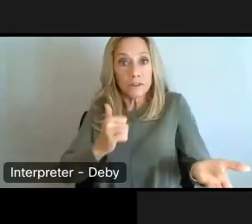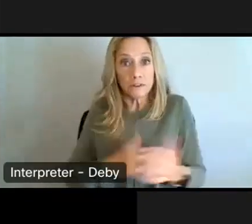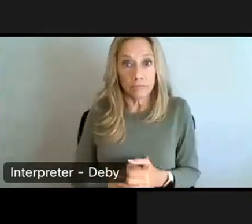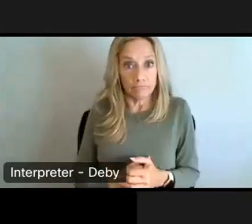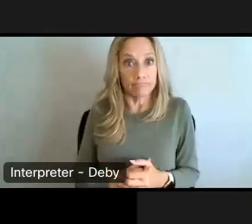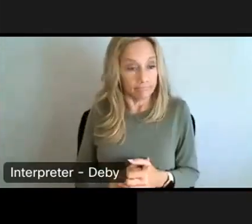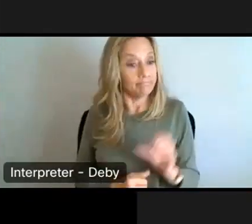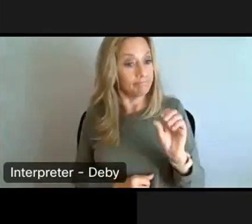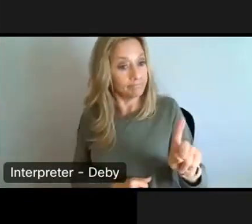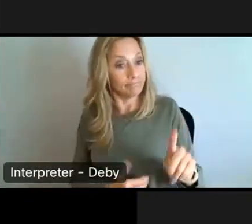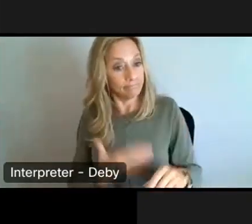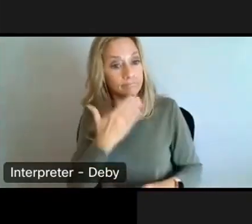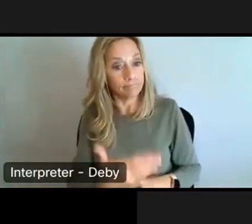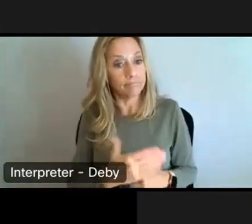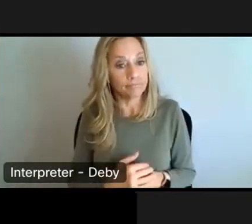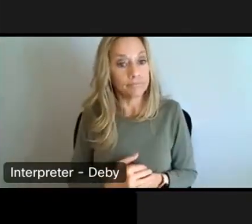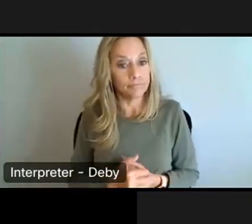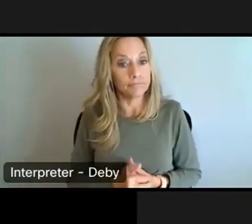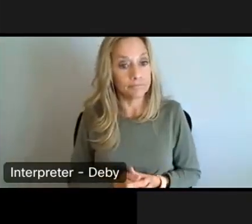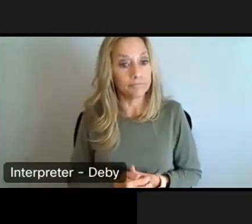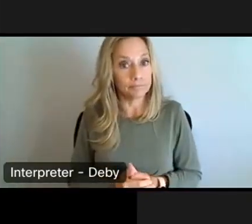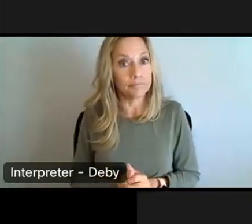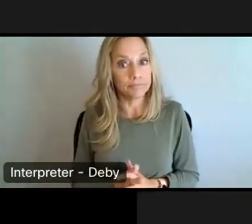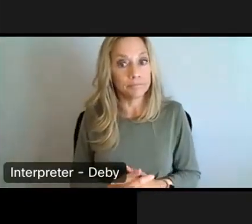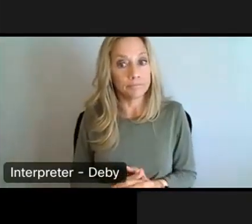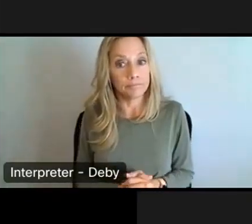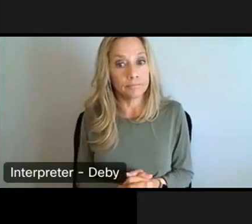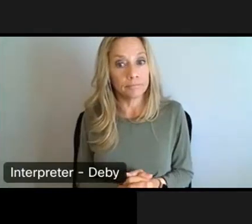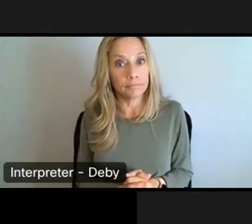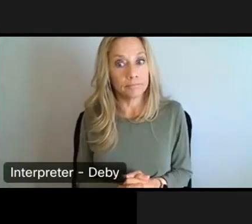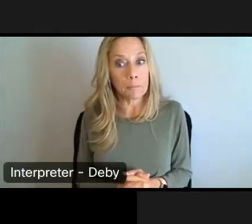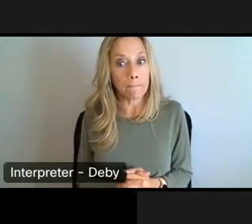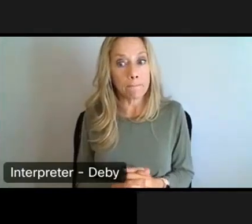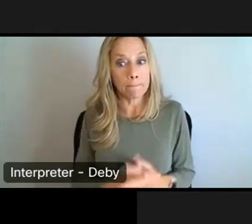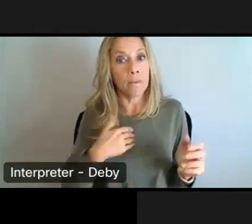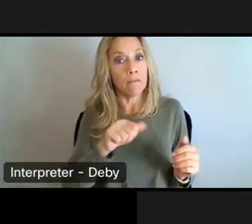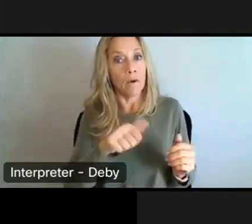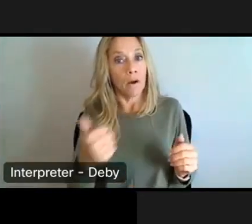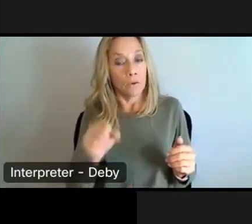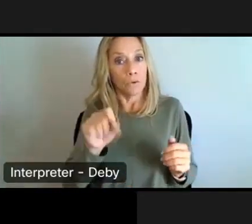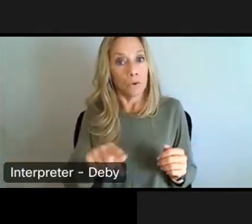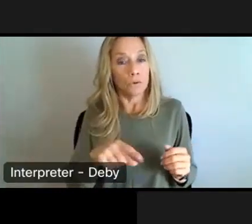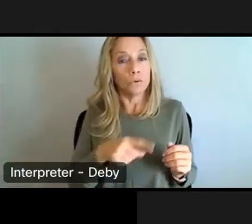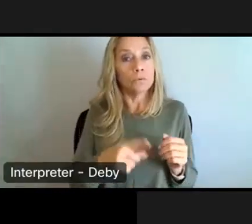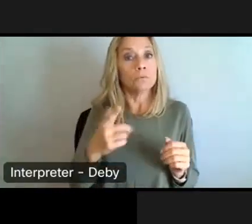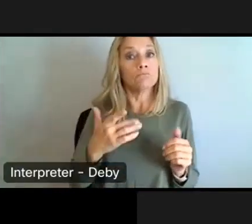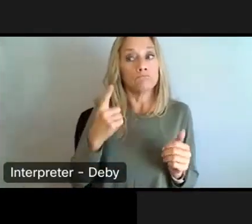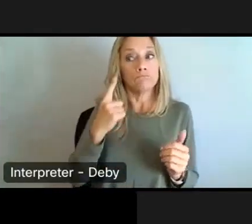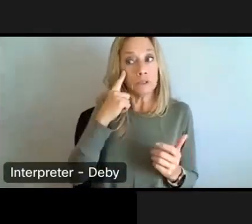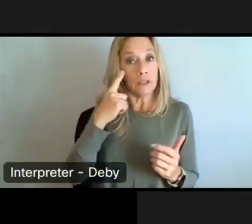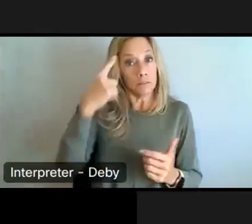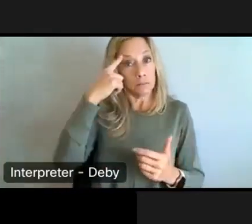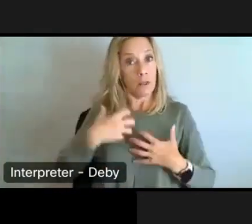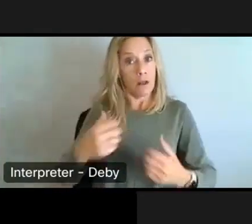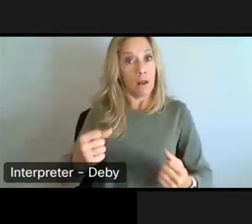All right, thank you. Um, have another question. Do you think the mental health services for